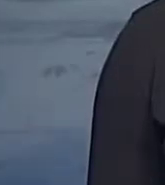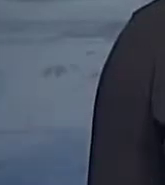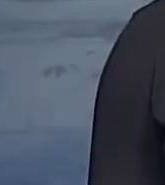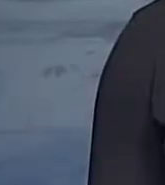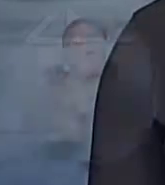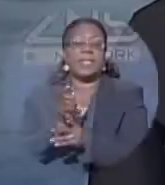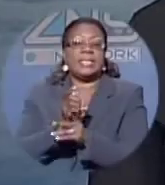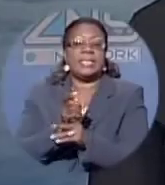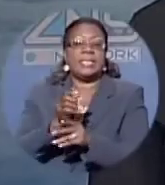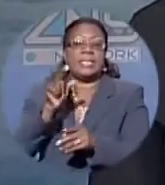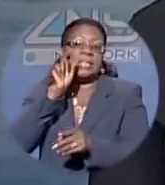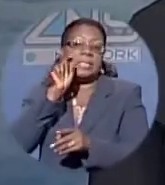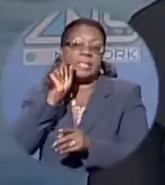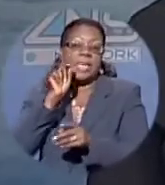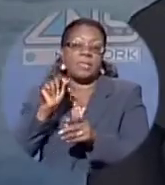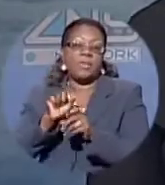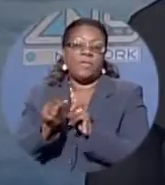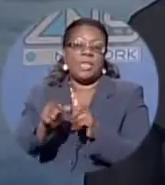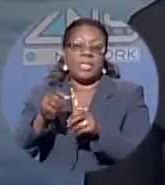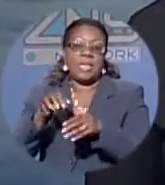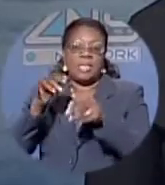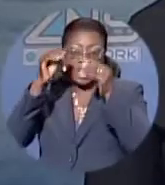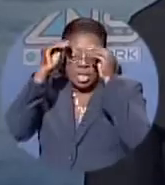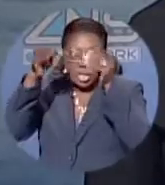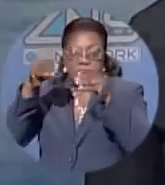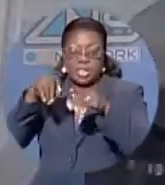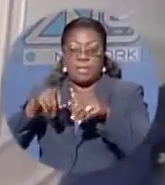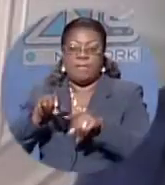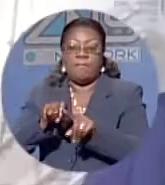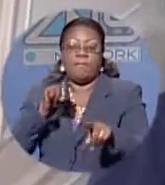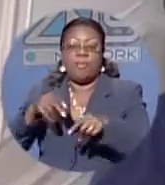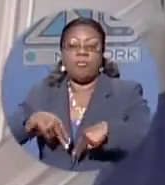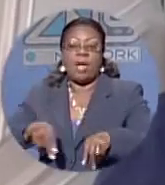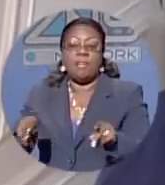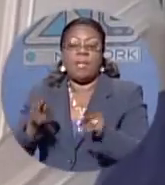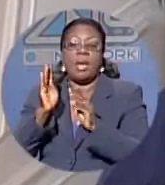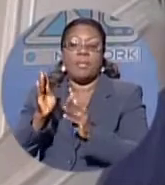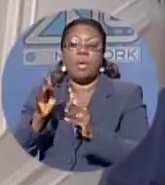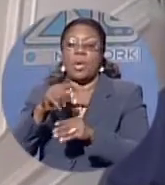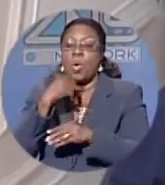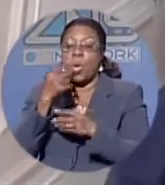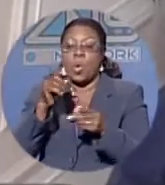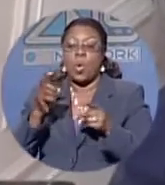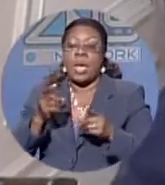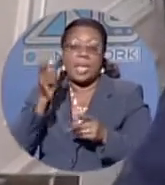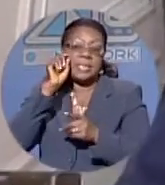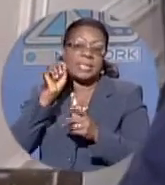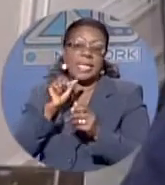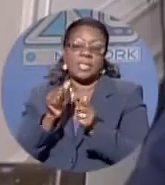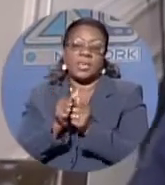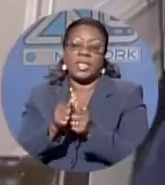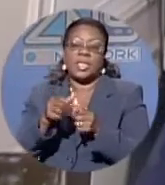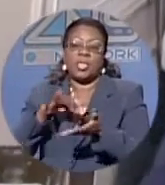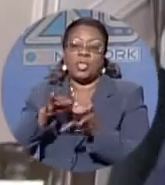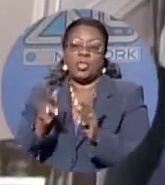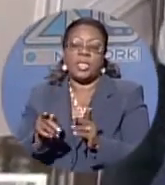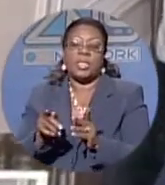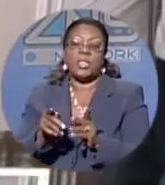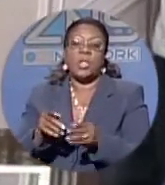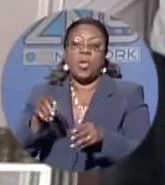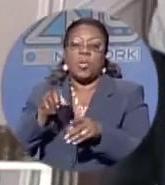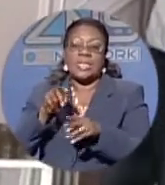Convicted sex offender Andre Birbal expected back in the Court of Appeal tomorrow for a status hearing. The former 8 Mile Rock High School teacher was sentenced